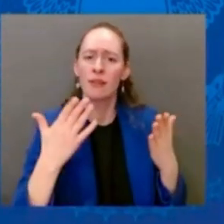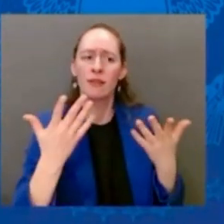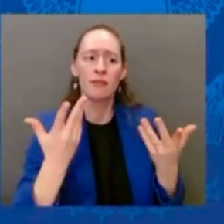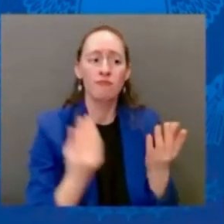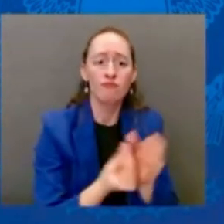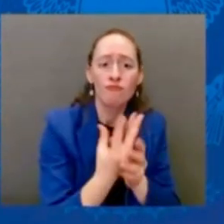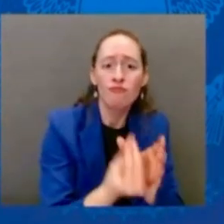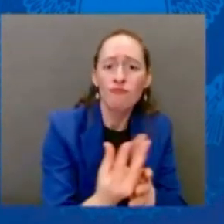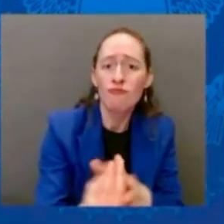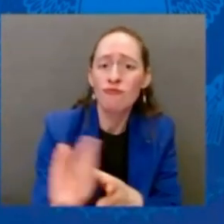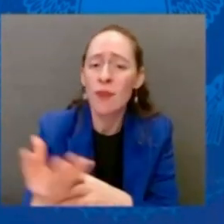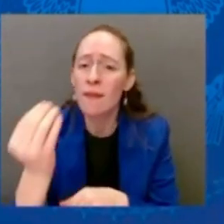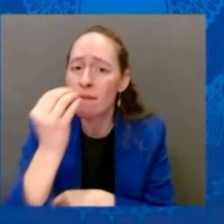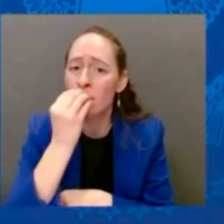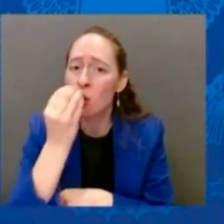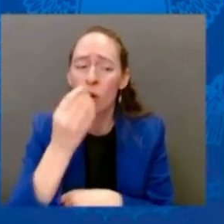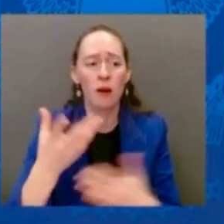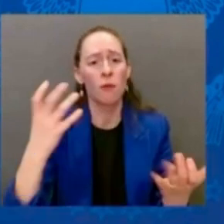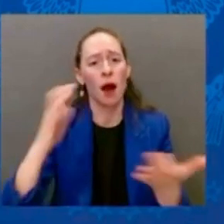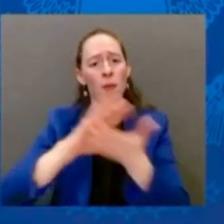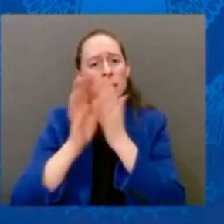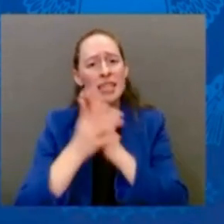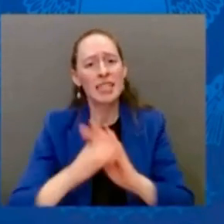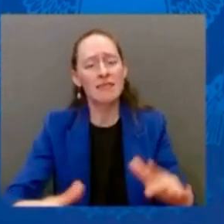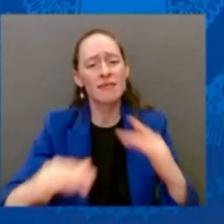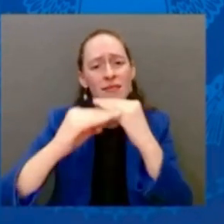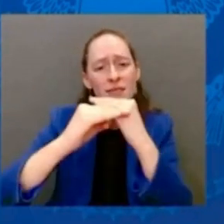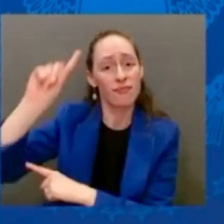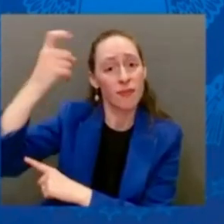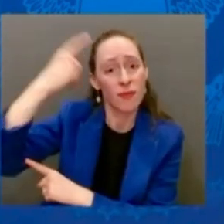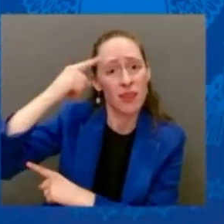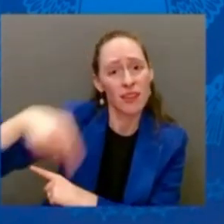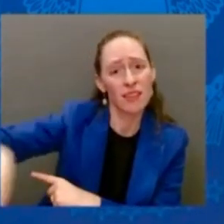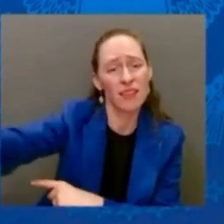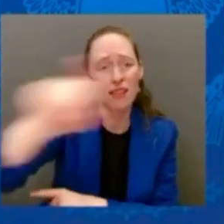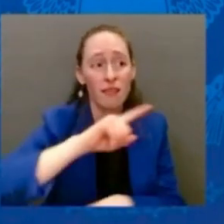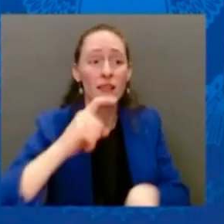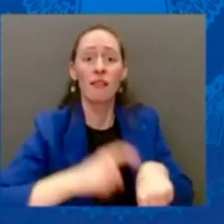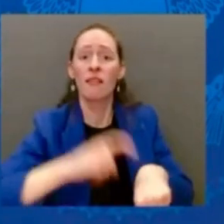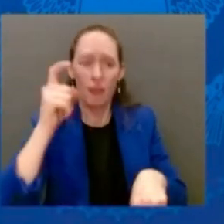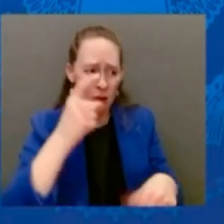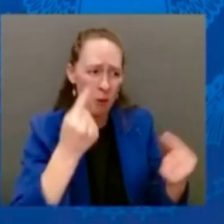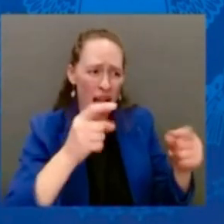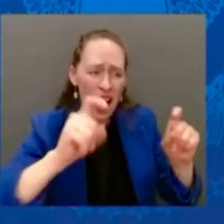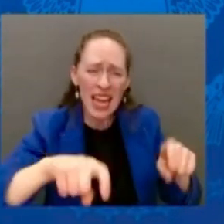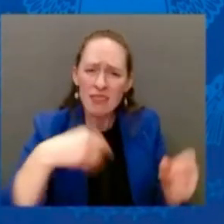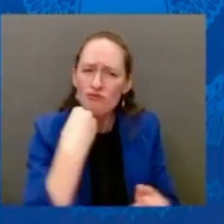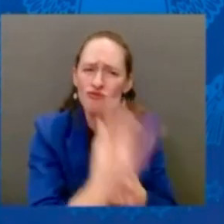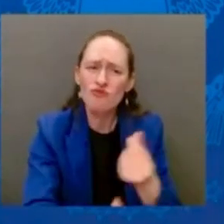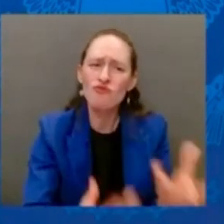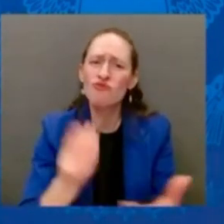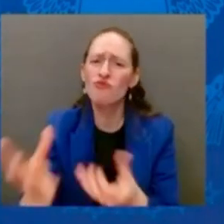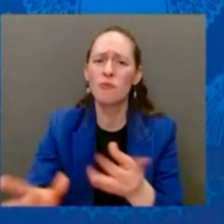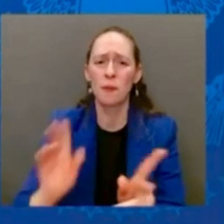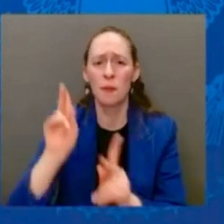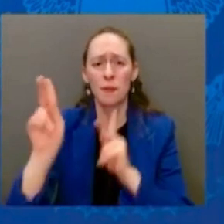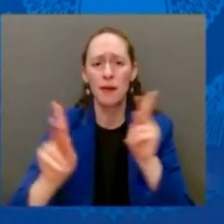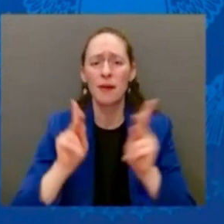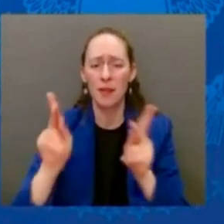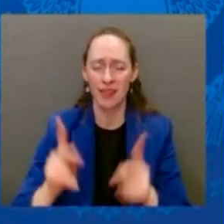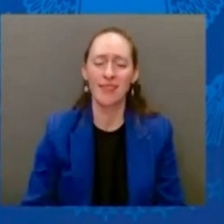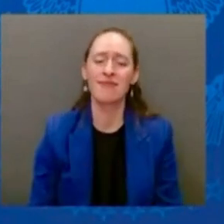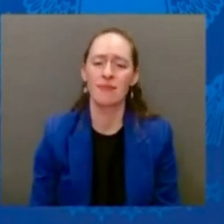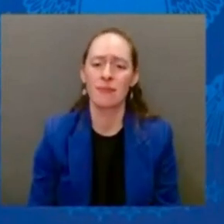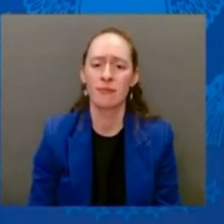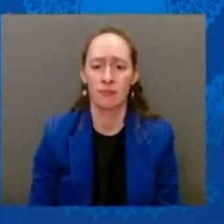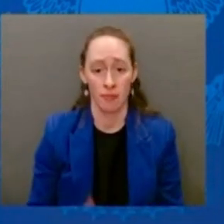and respect. That's our responsibility. The democracy point. The decisions we make over the next 5 years or so